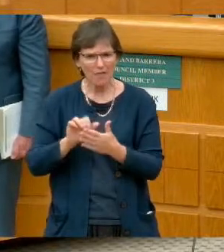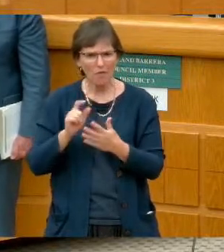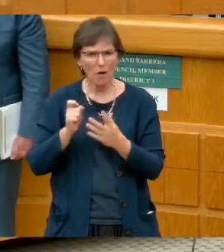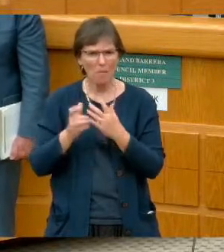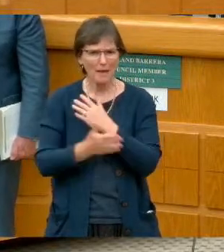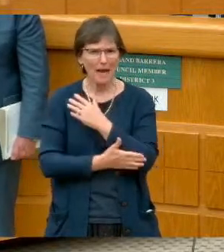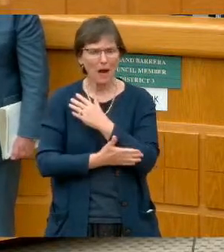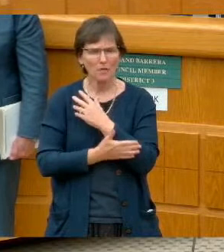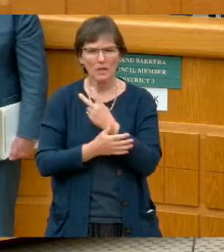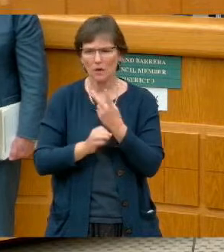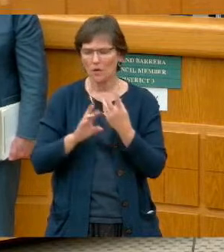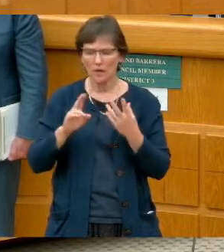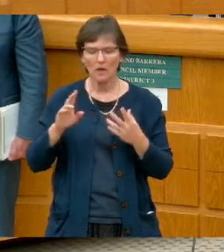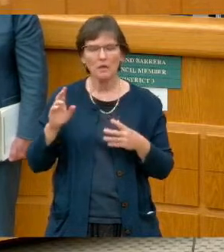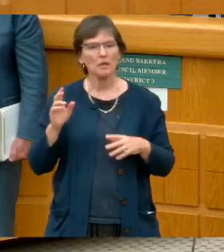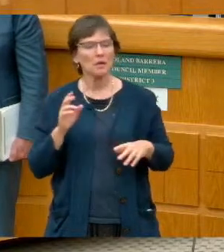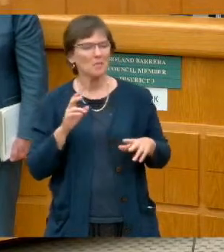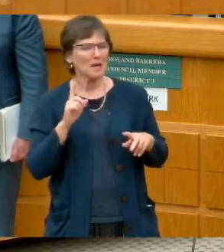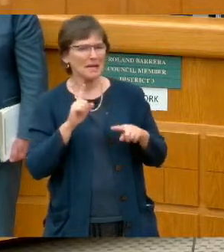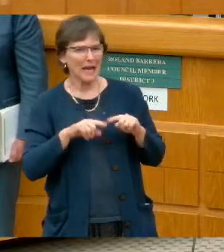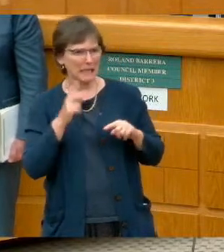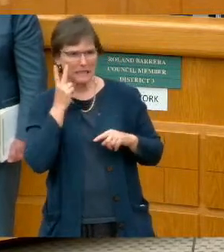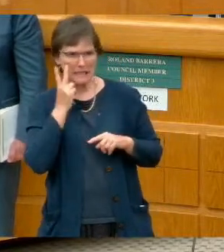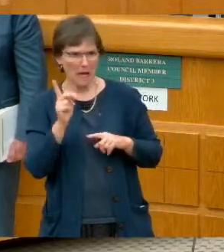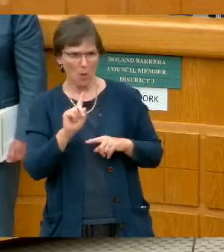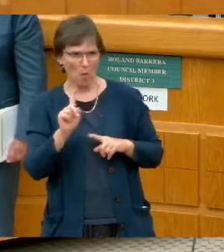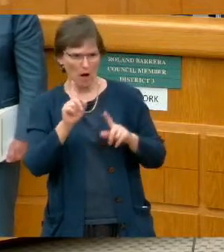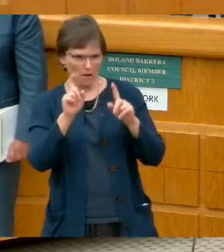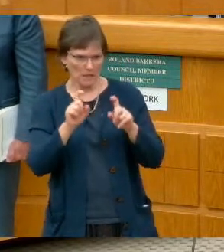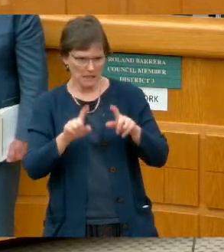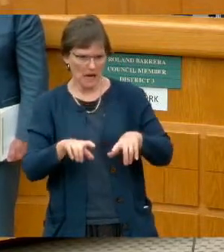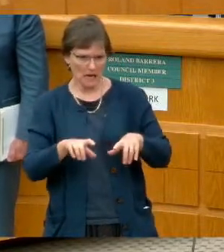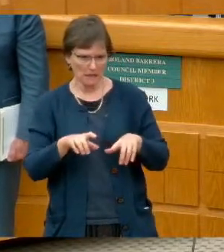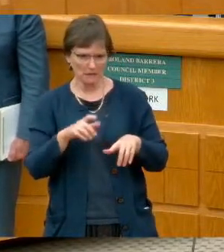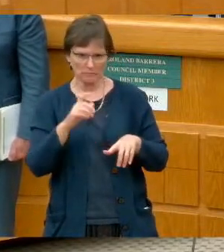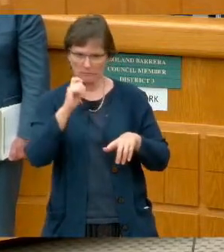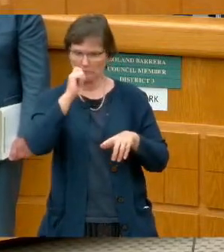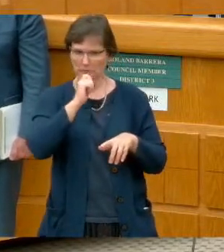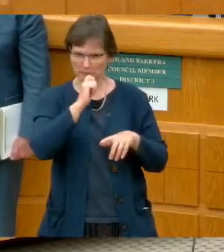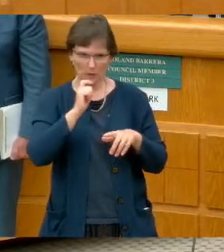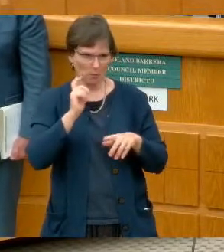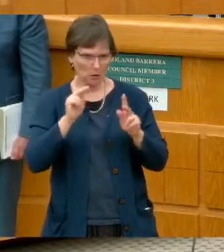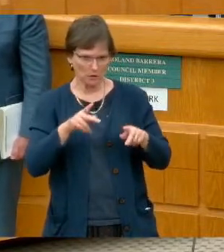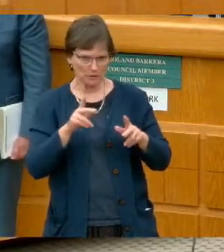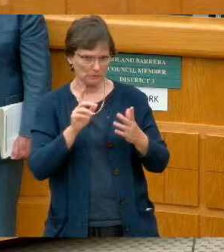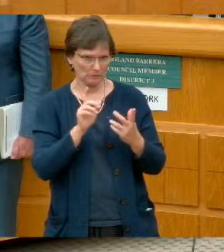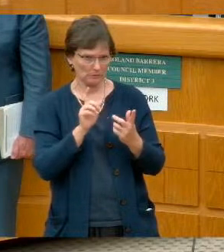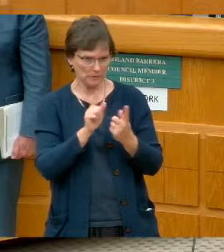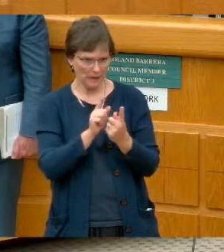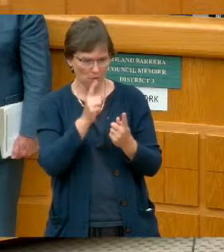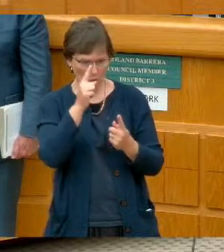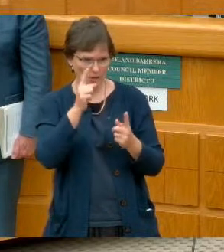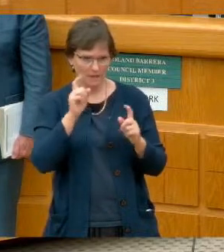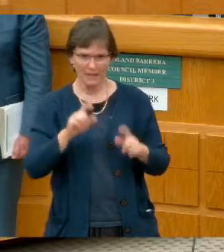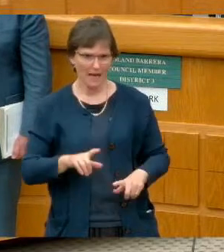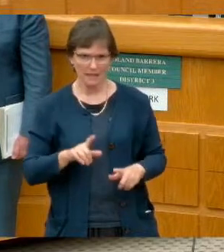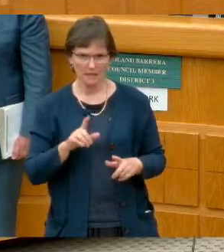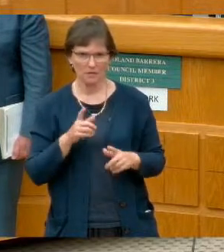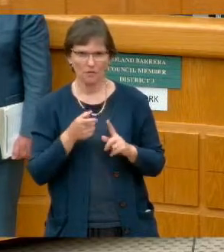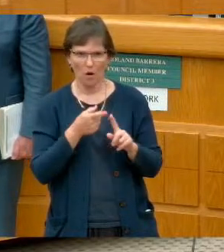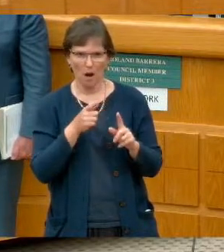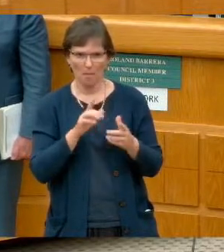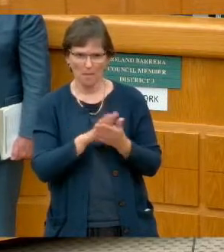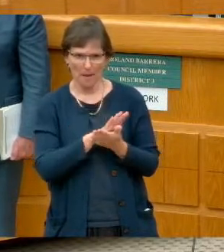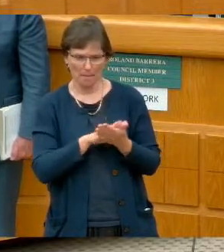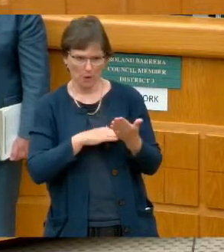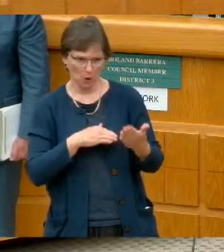labs? So you can't actually tell that from the lab slip, because we did look. But what the region